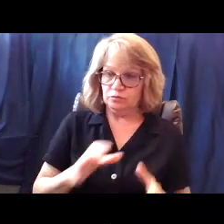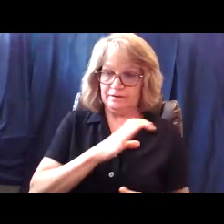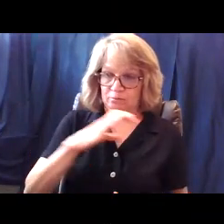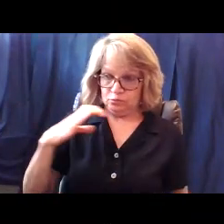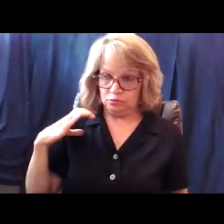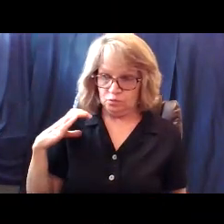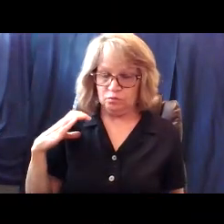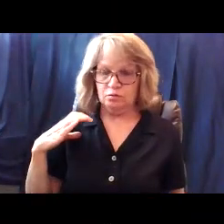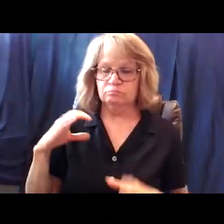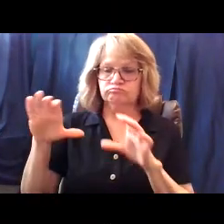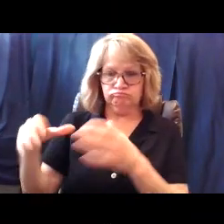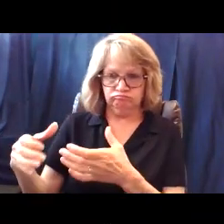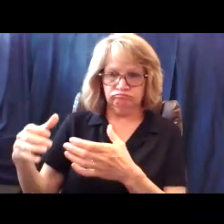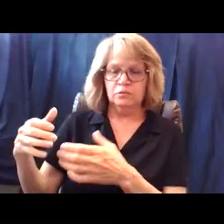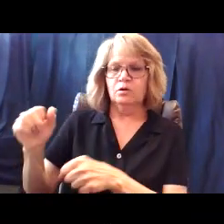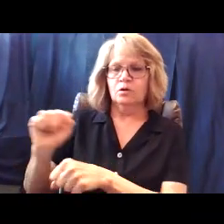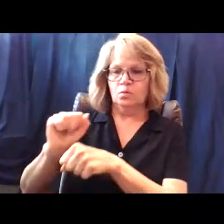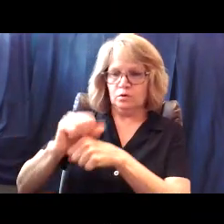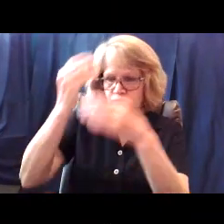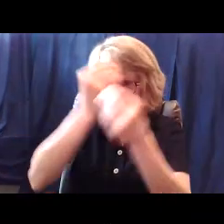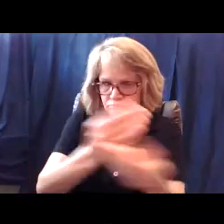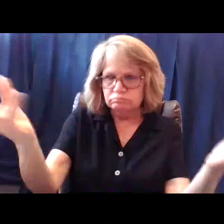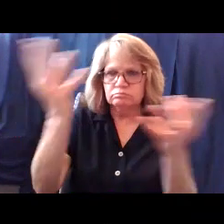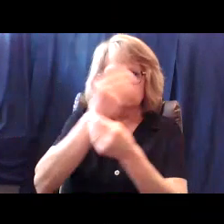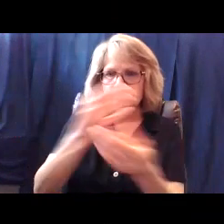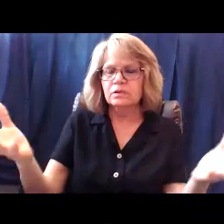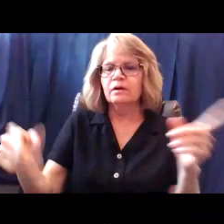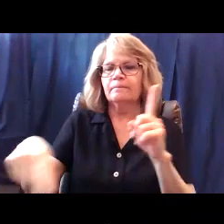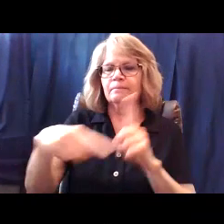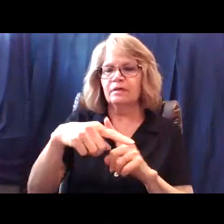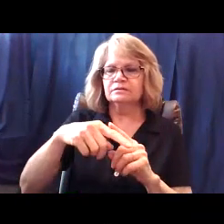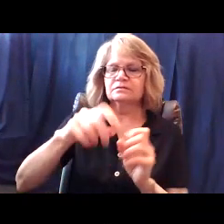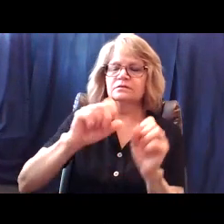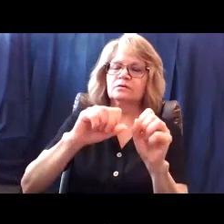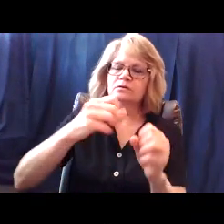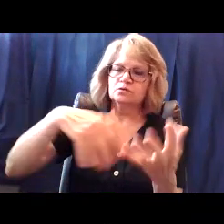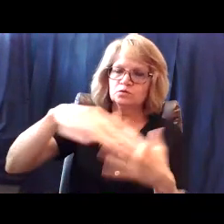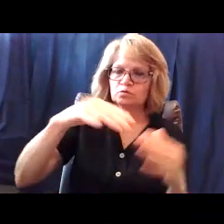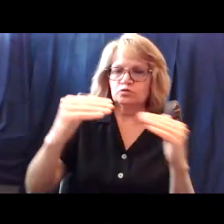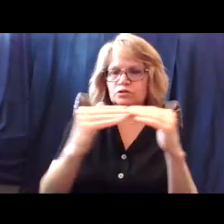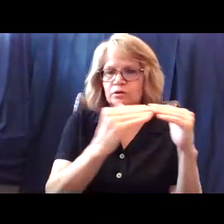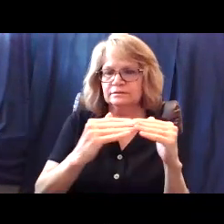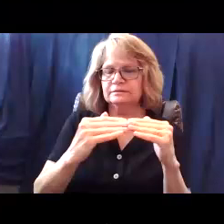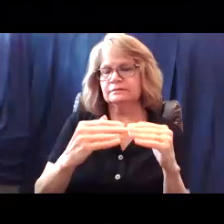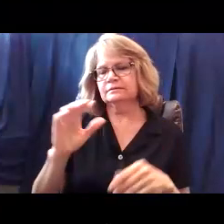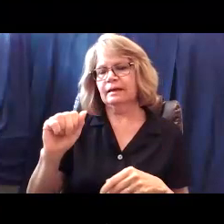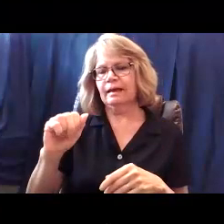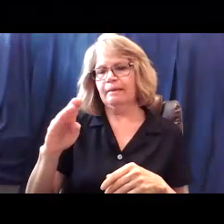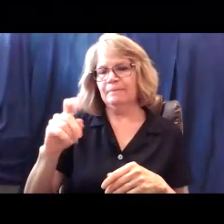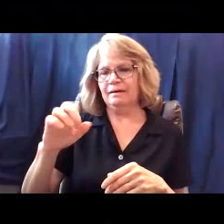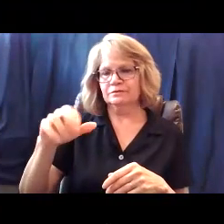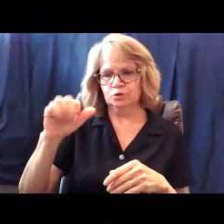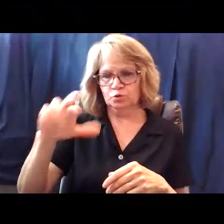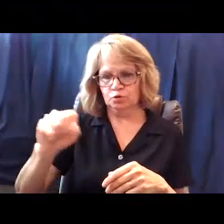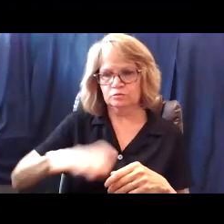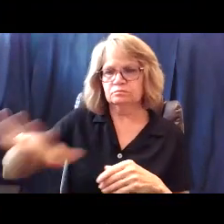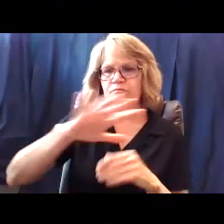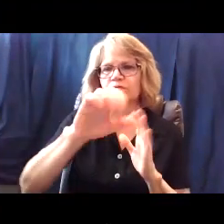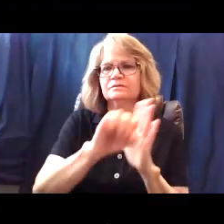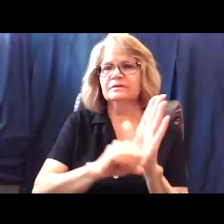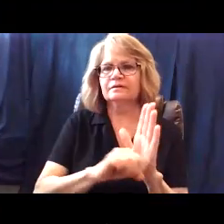that work to spread the word, as well as social justice ambassadors throughout the state. And another initiative that I